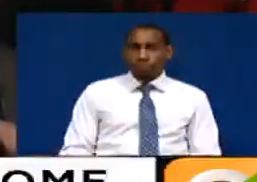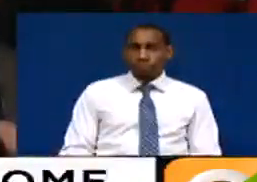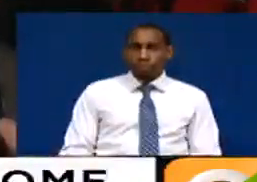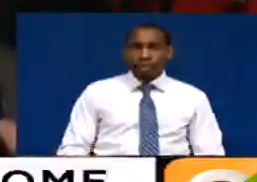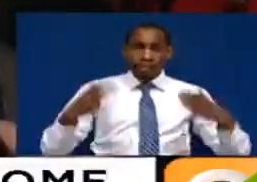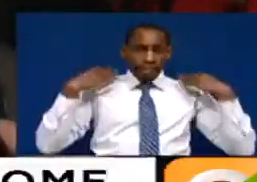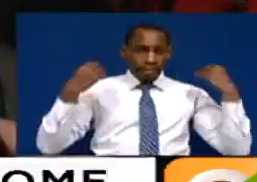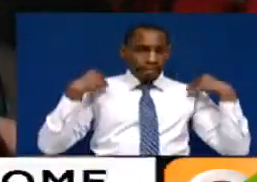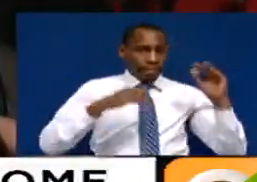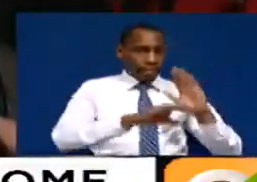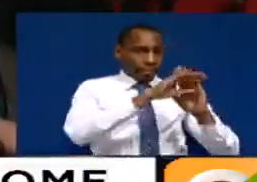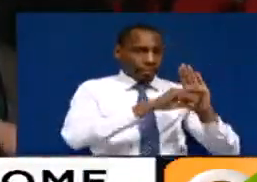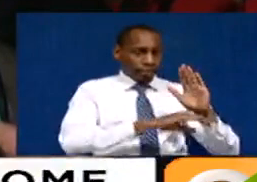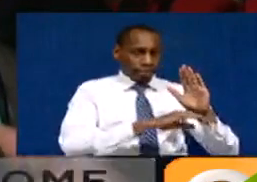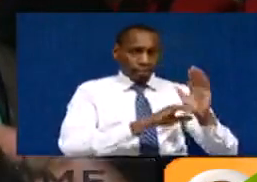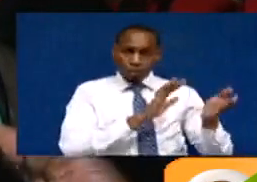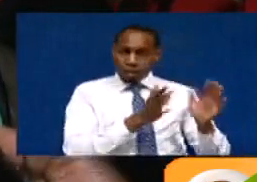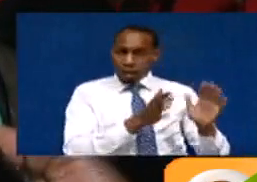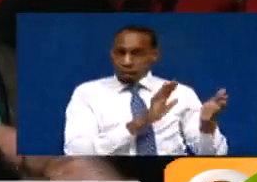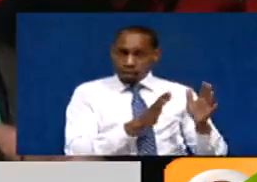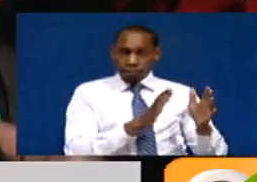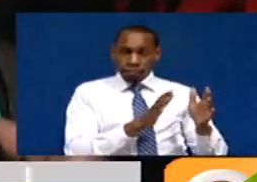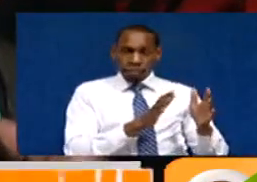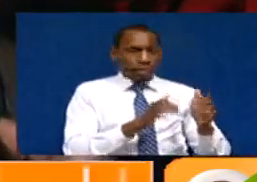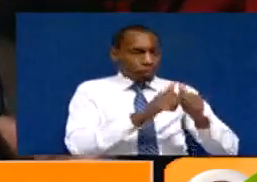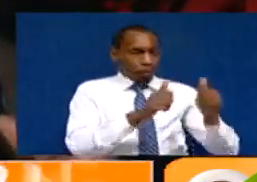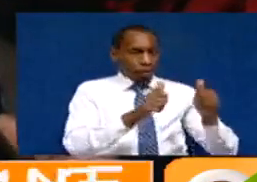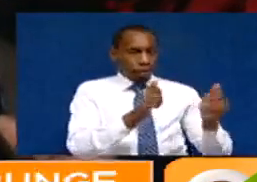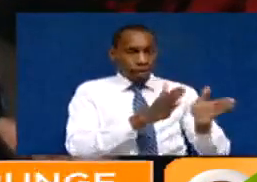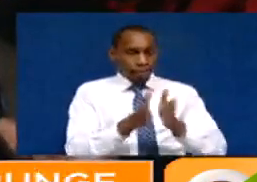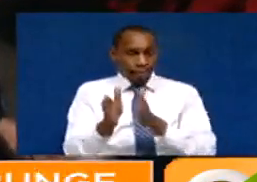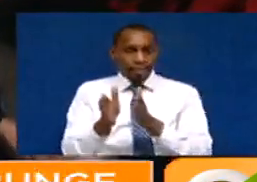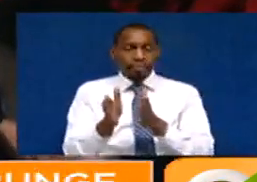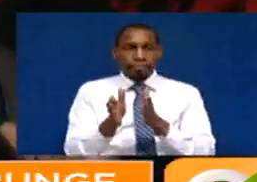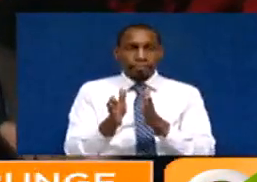The training programs was very well prepared.